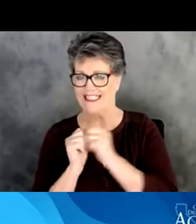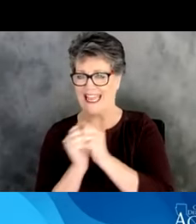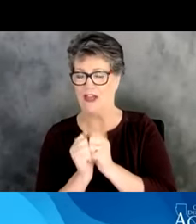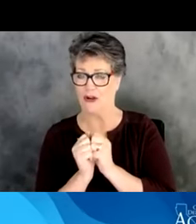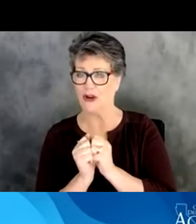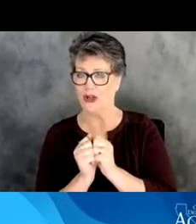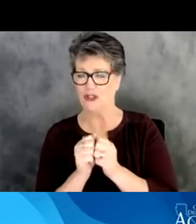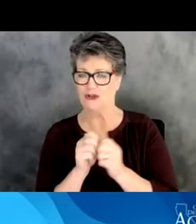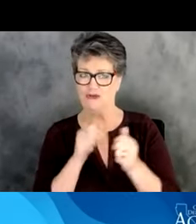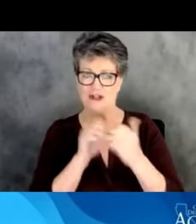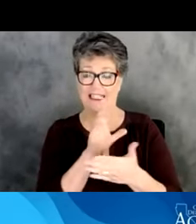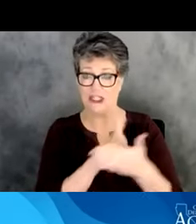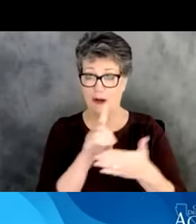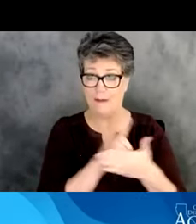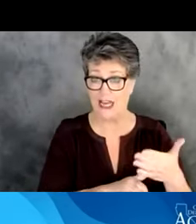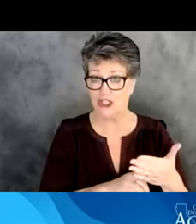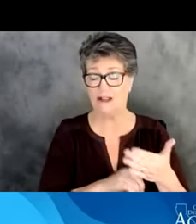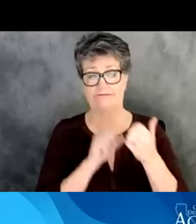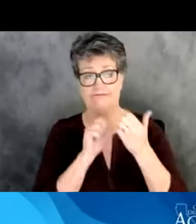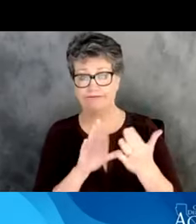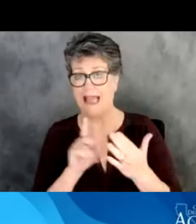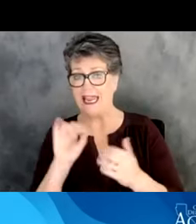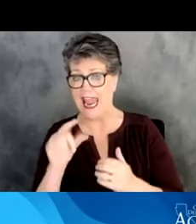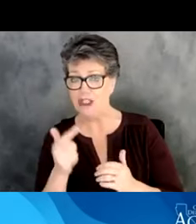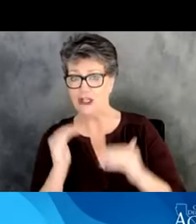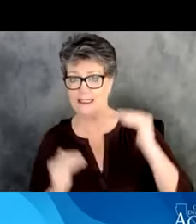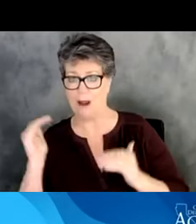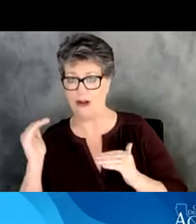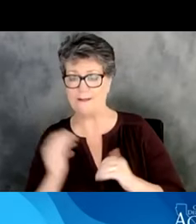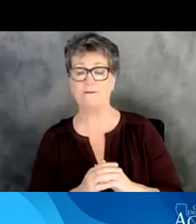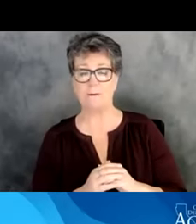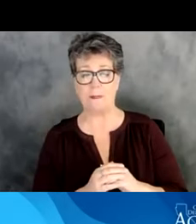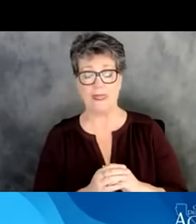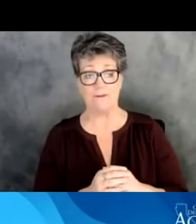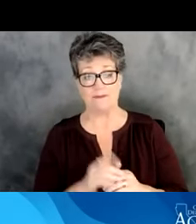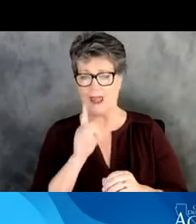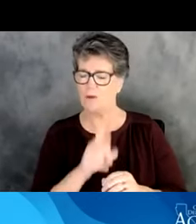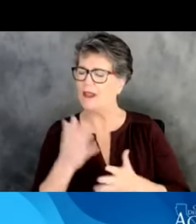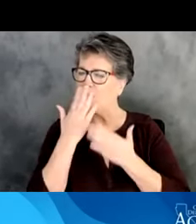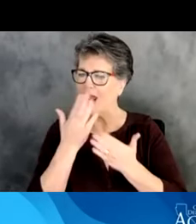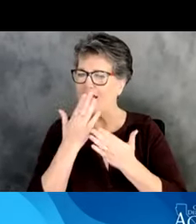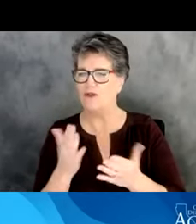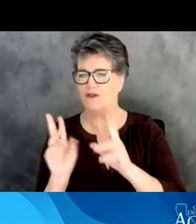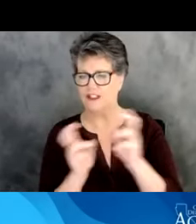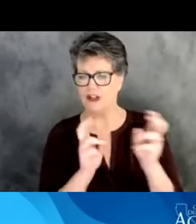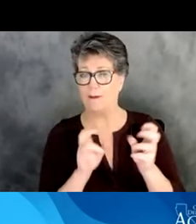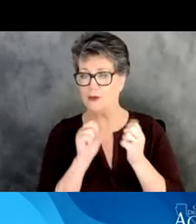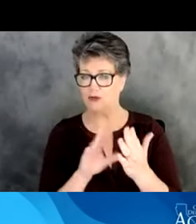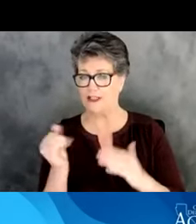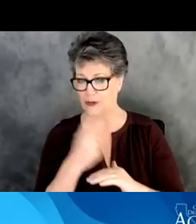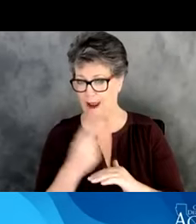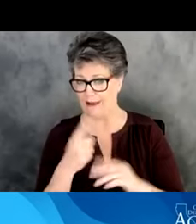address discrimination and disparities in aging. I'm really grateful for the two topics we're going to address